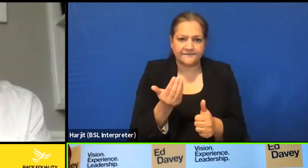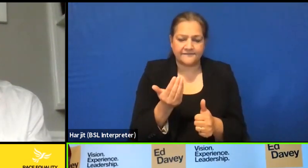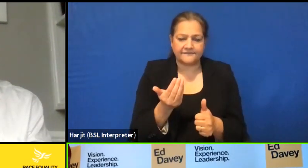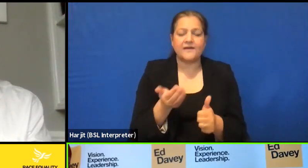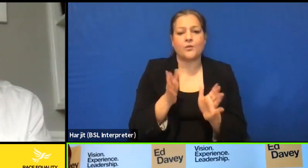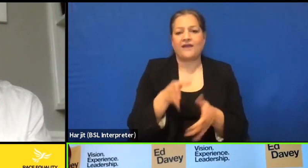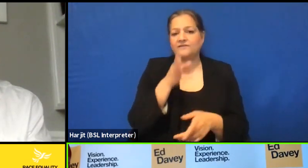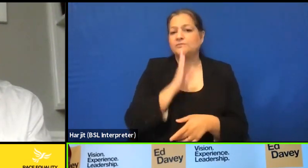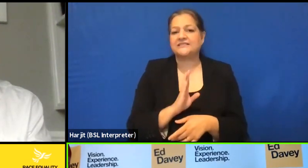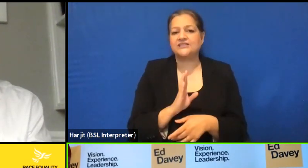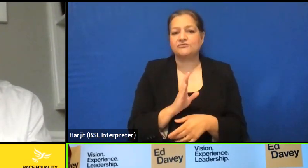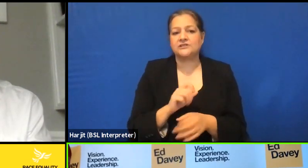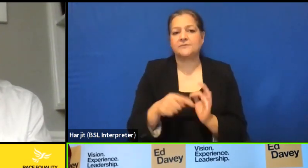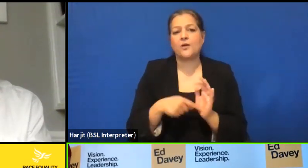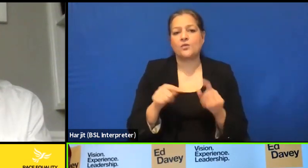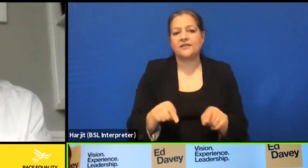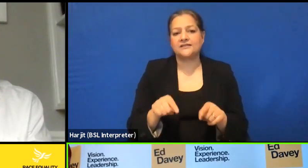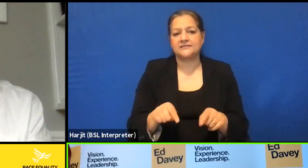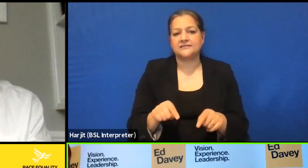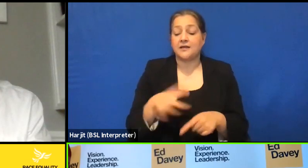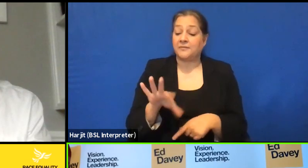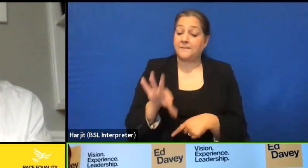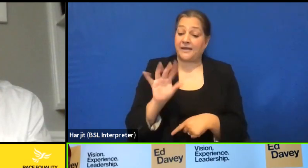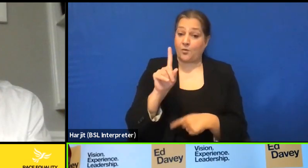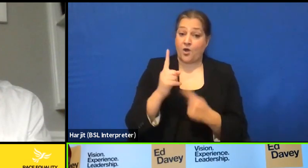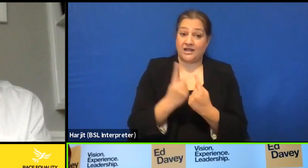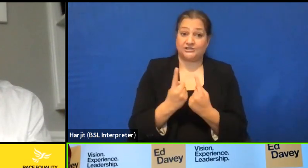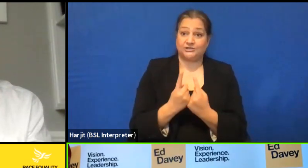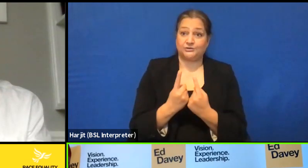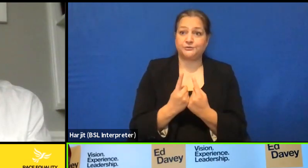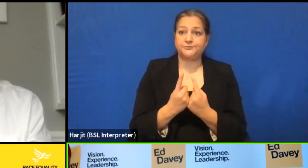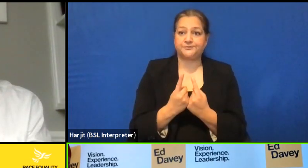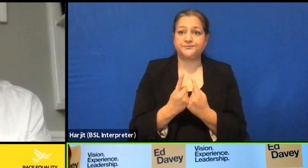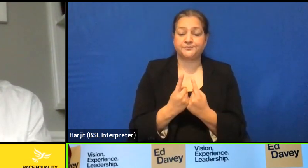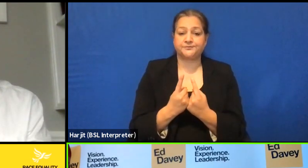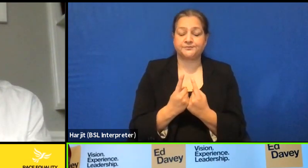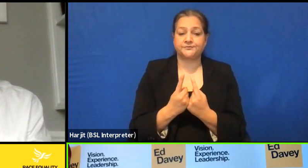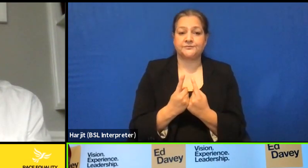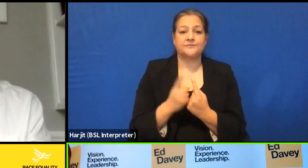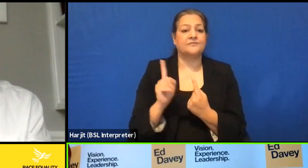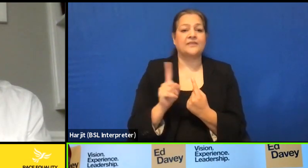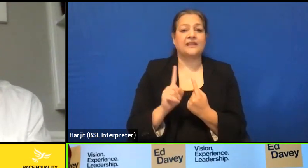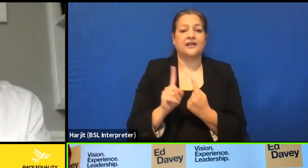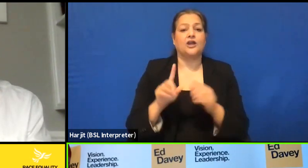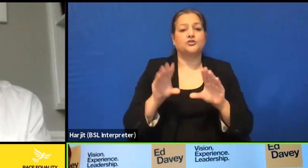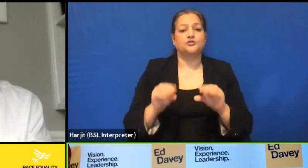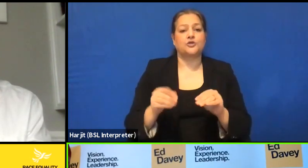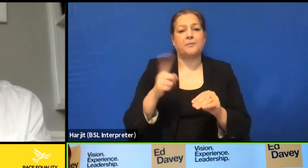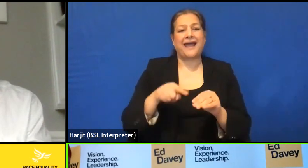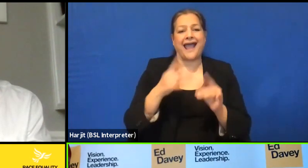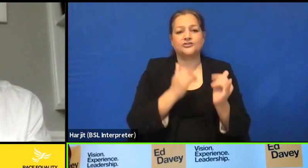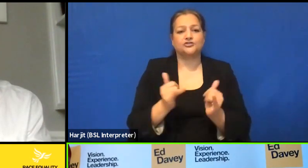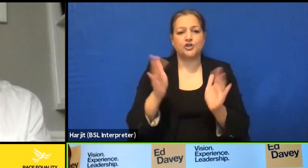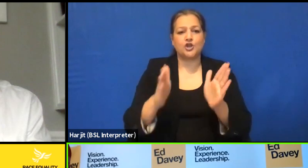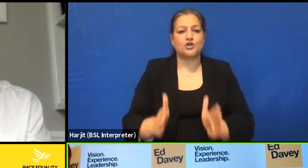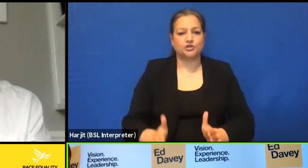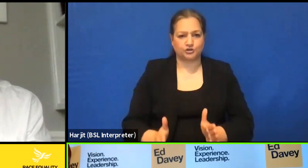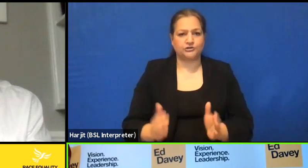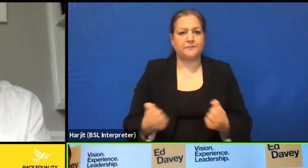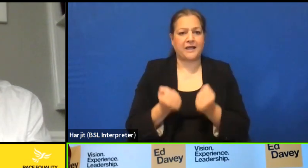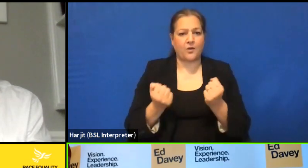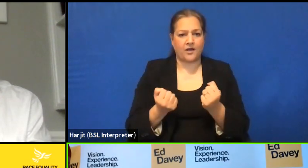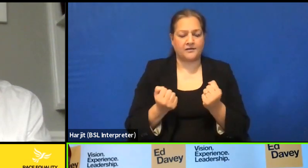this. I've taken one particular issue to start with, and that's stop and search powers. I've chosen that